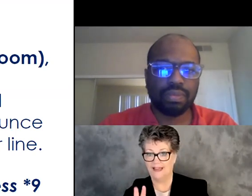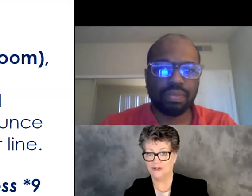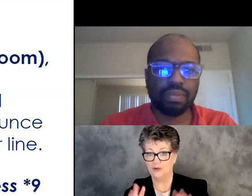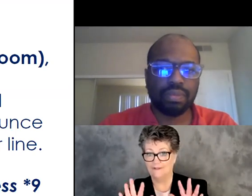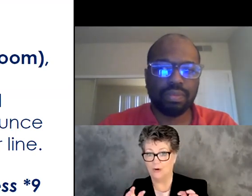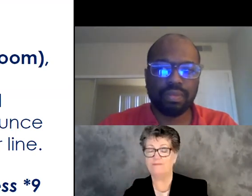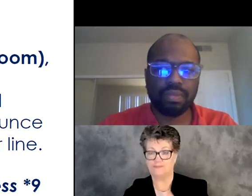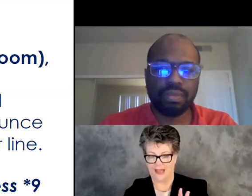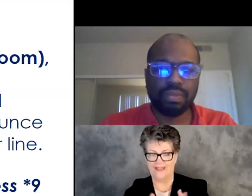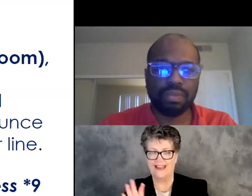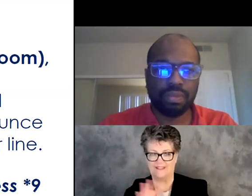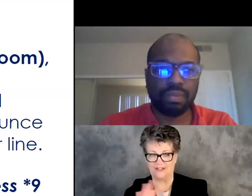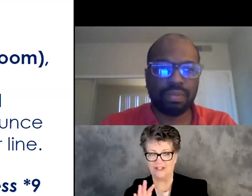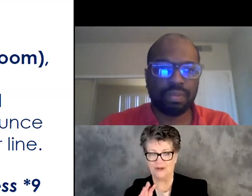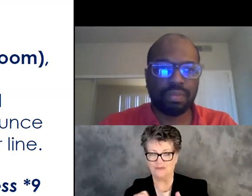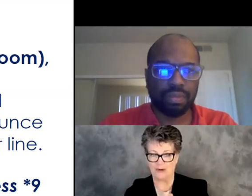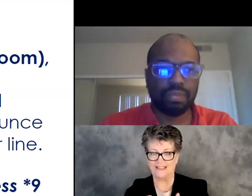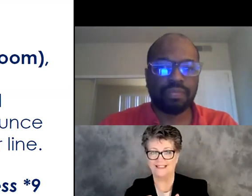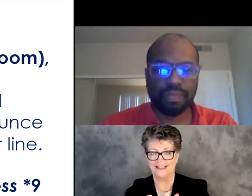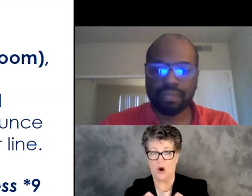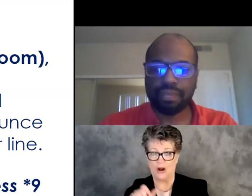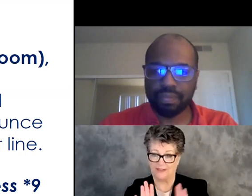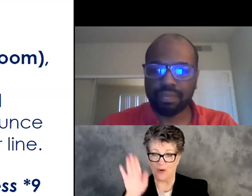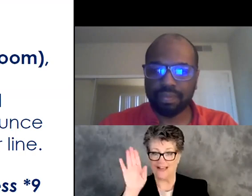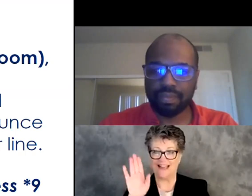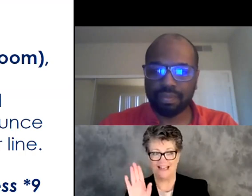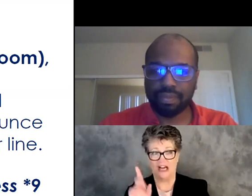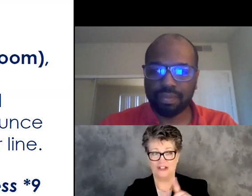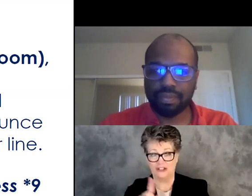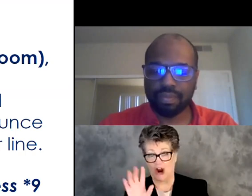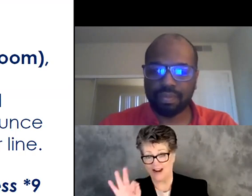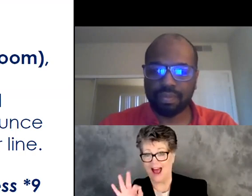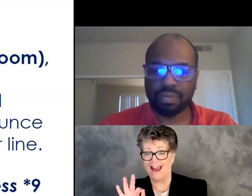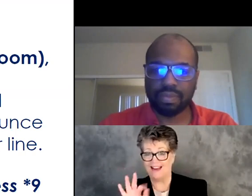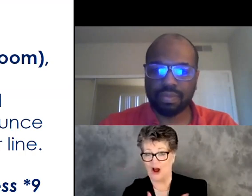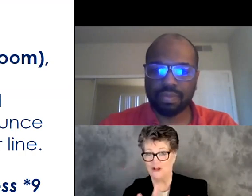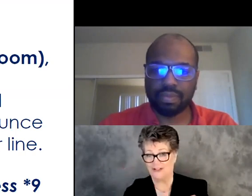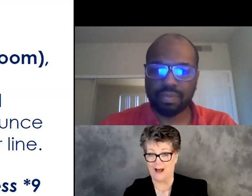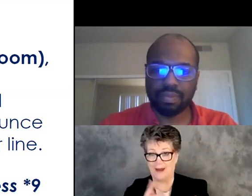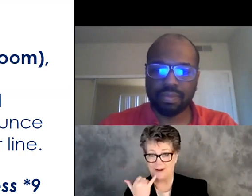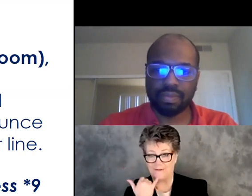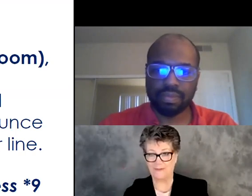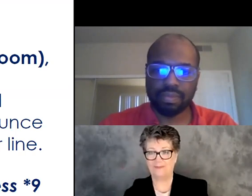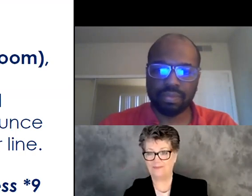a function to ask a question, or click the raise hand *9 on your dial pad.